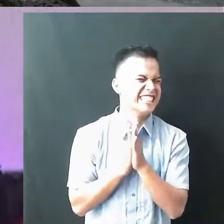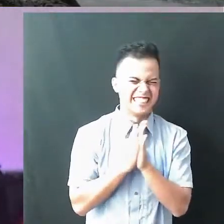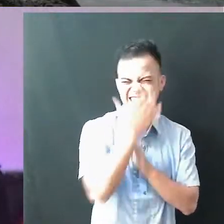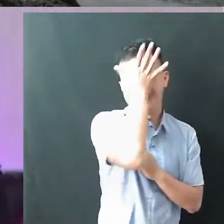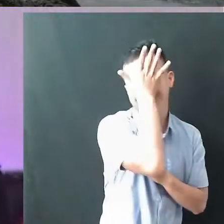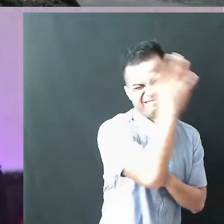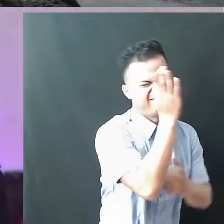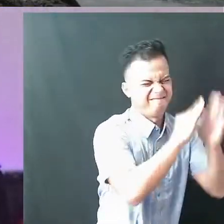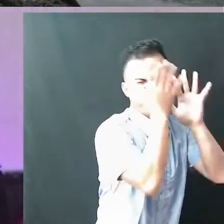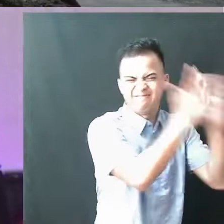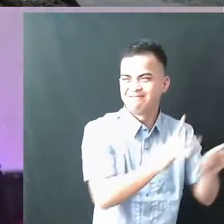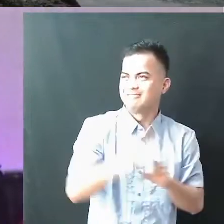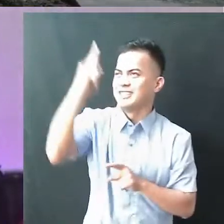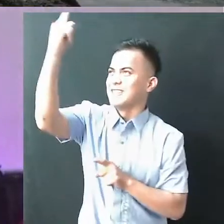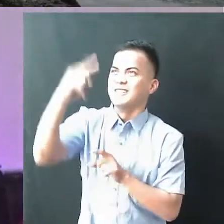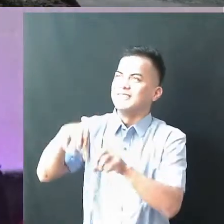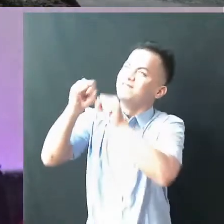be also?